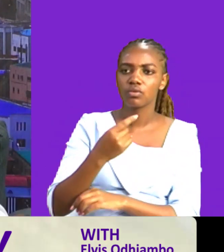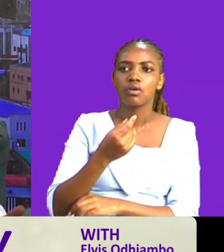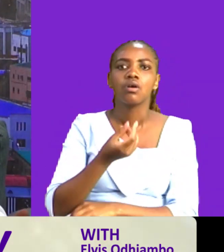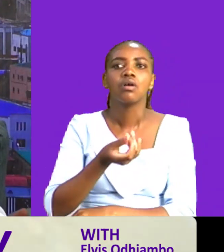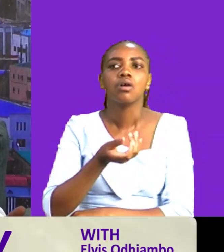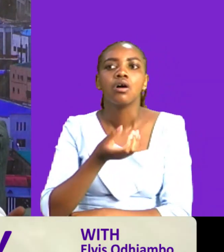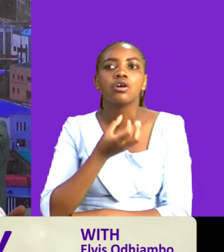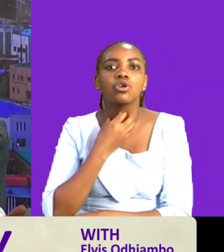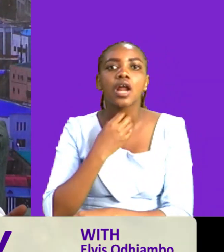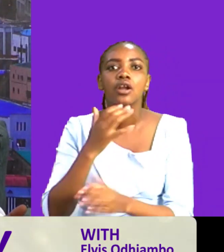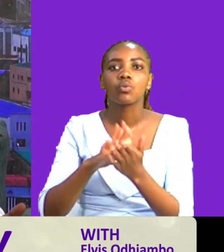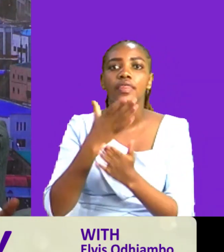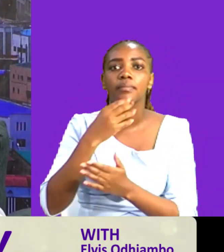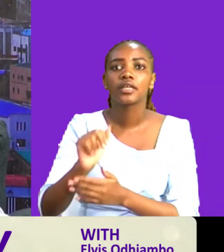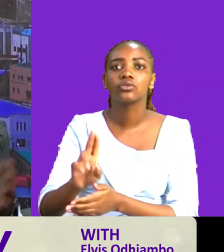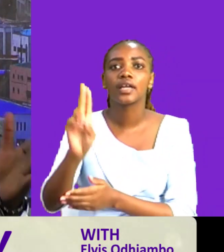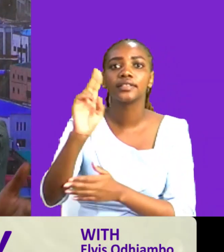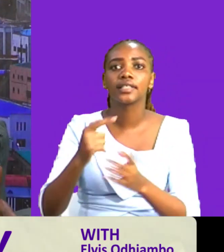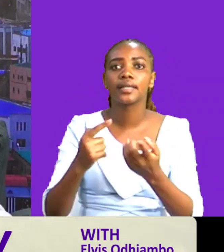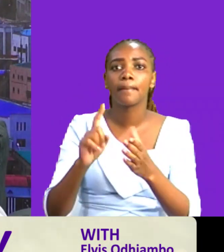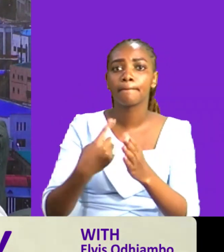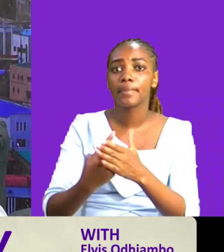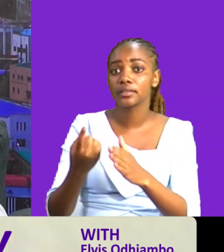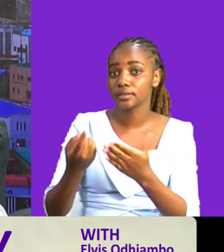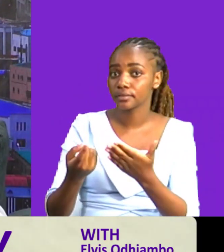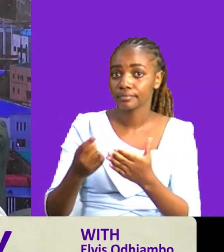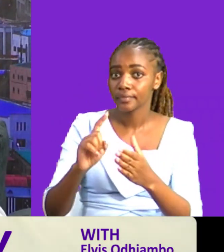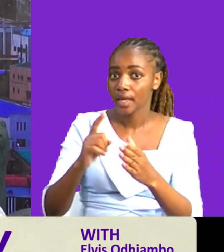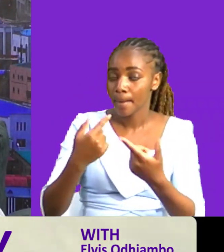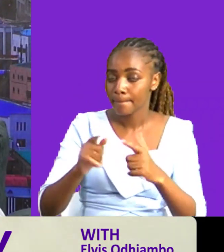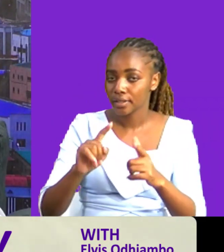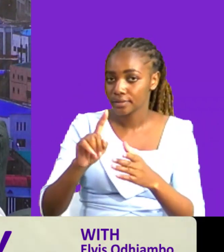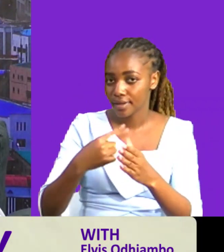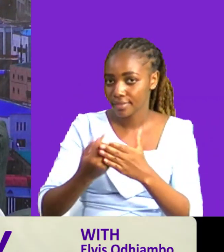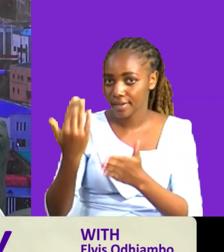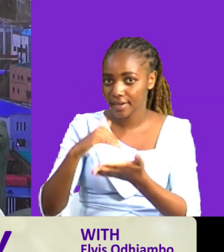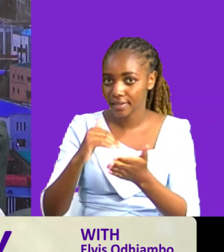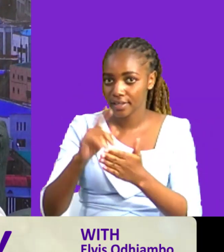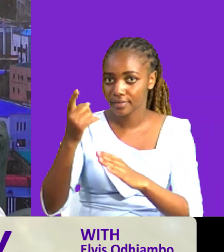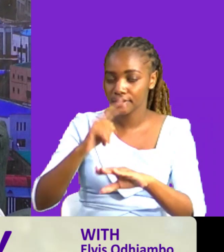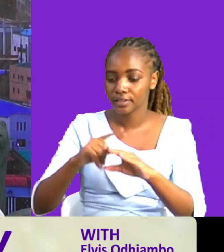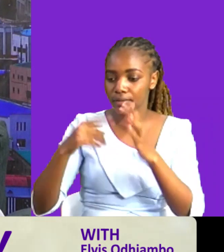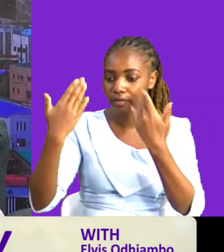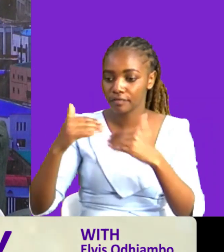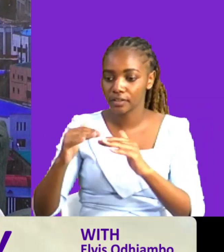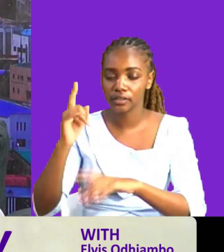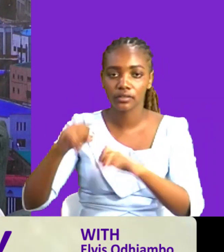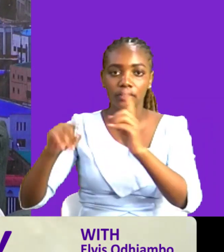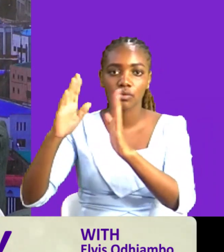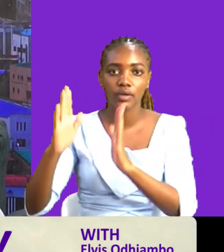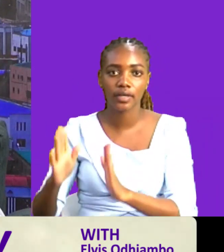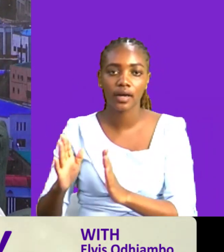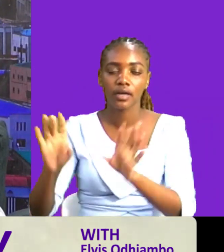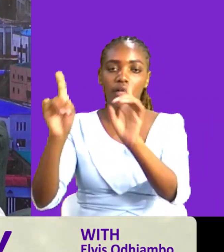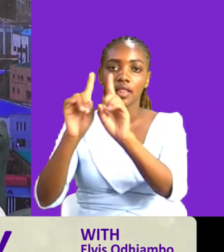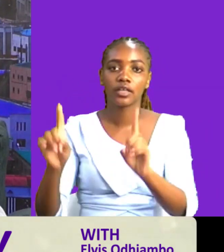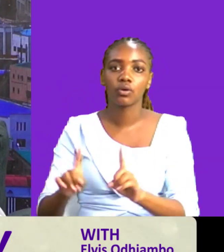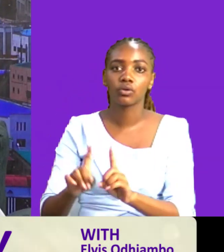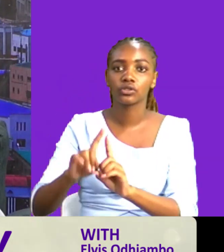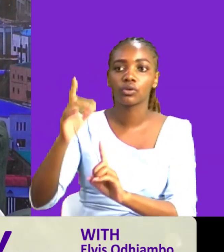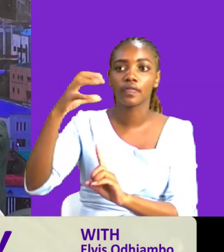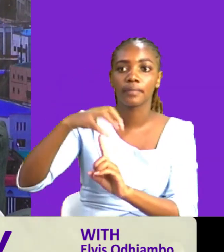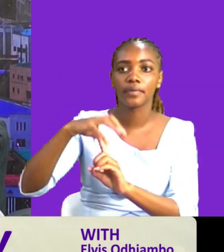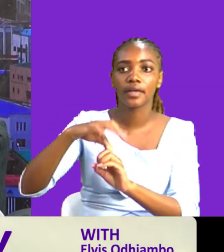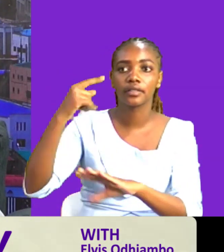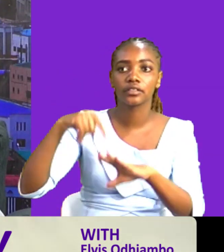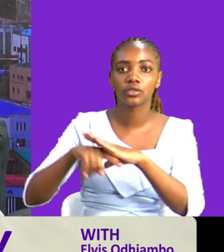Manchester United. But then again, this season he also completed the Premier League Golden Boot winner, as well as the Premier League